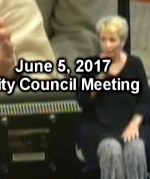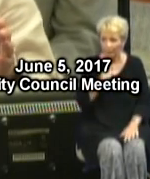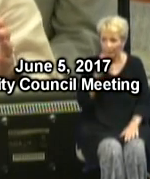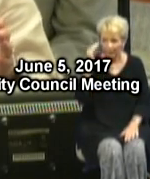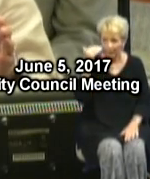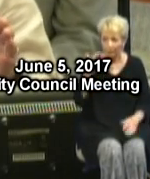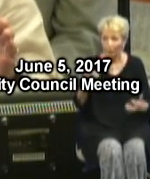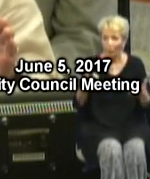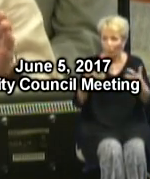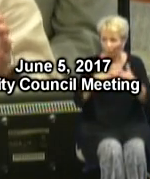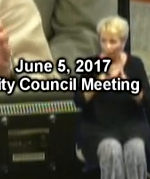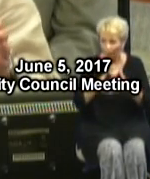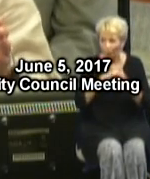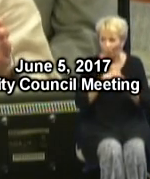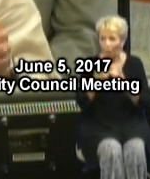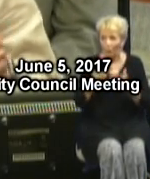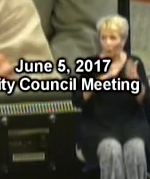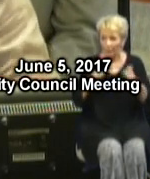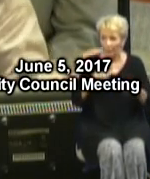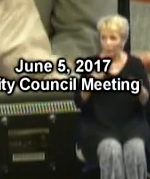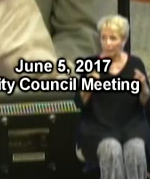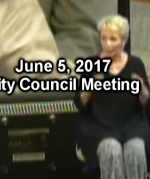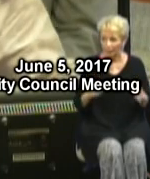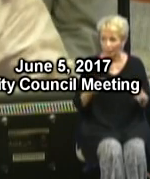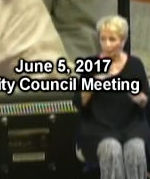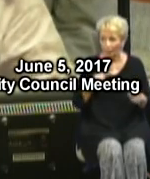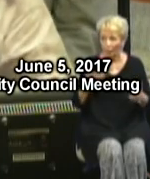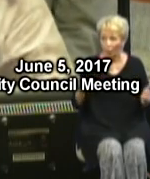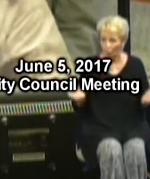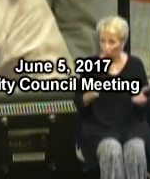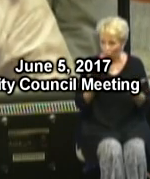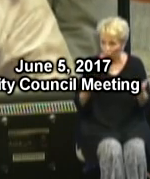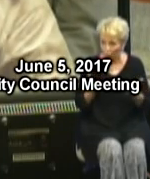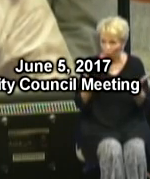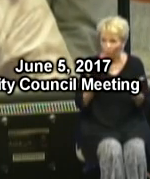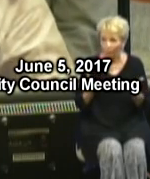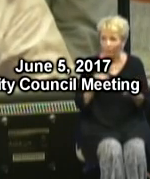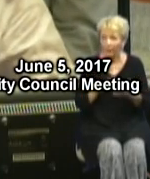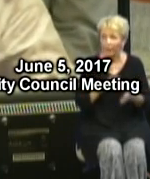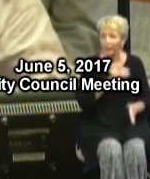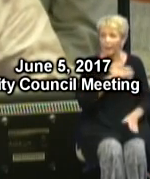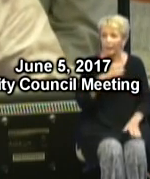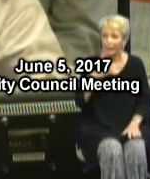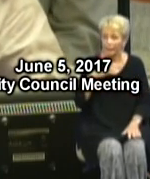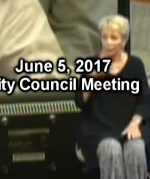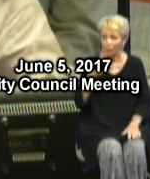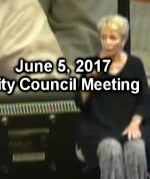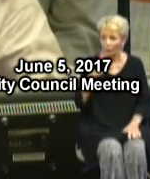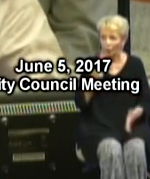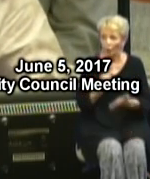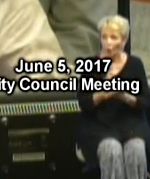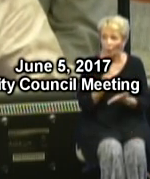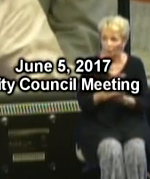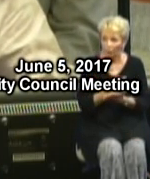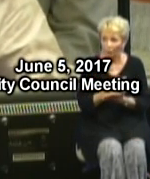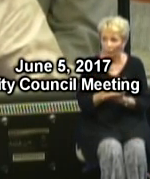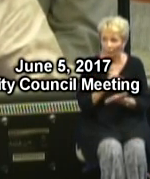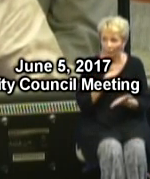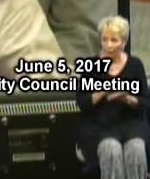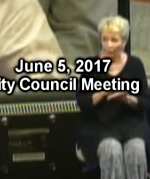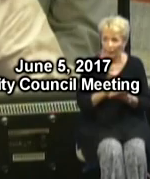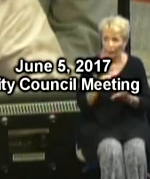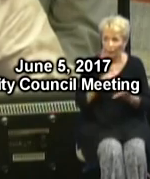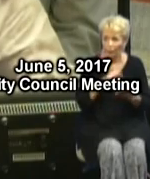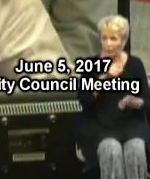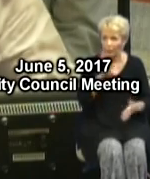to fit what needs to happen. So I urge the council to approve this